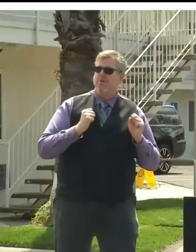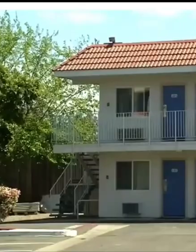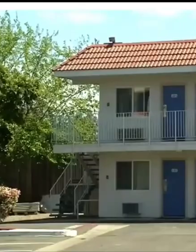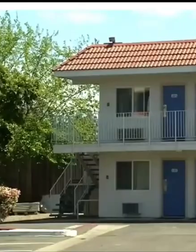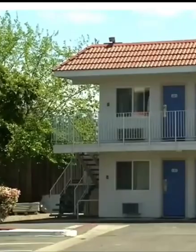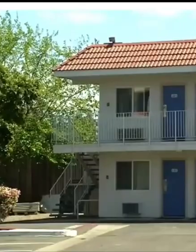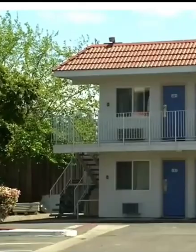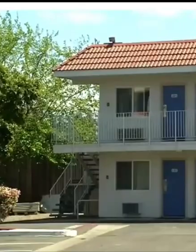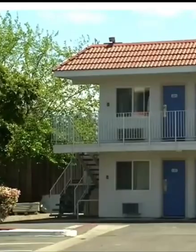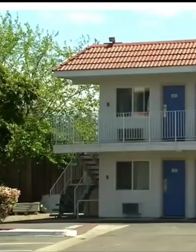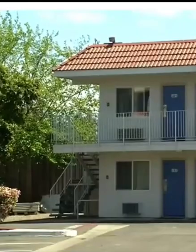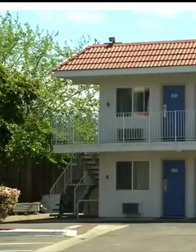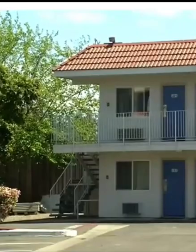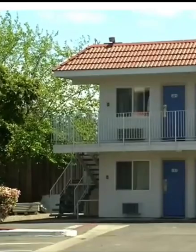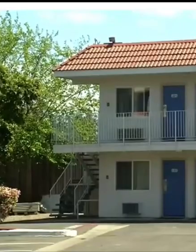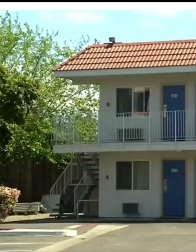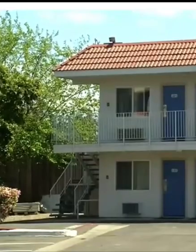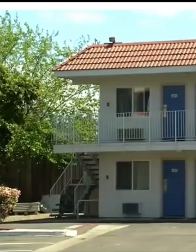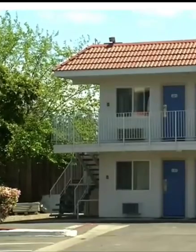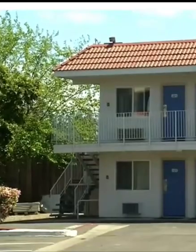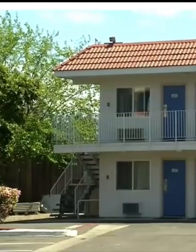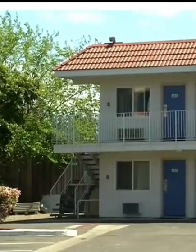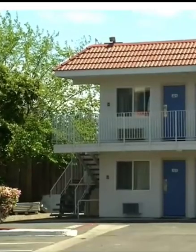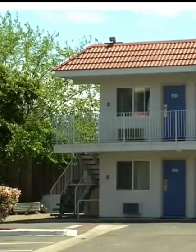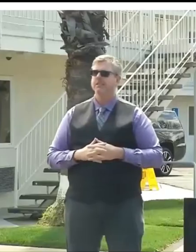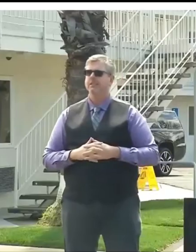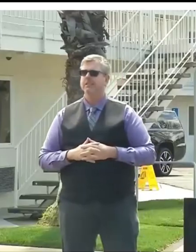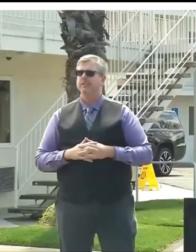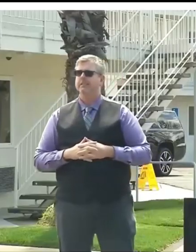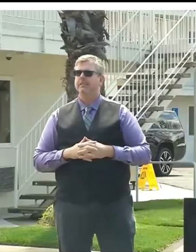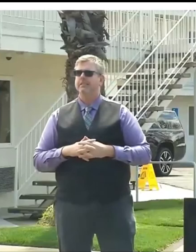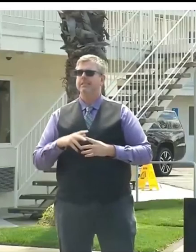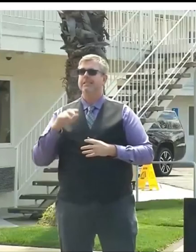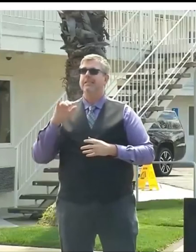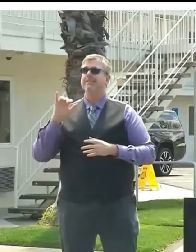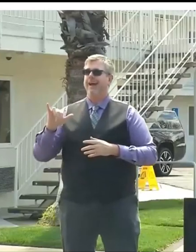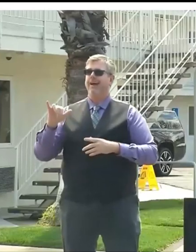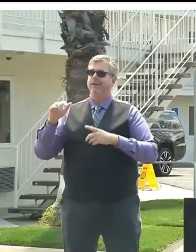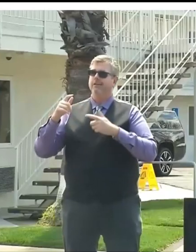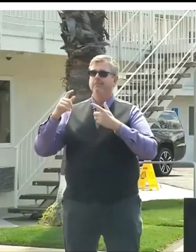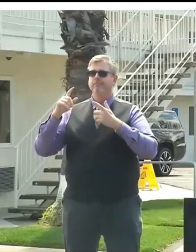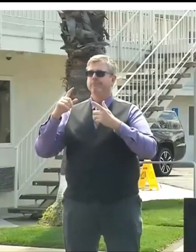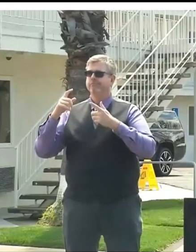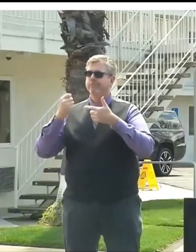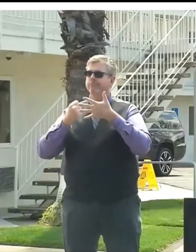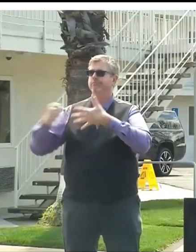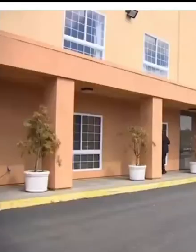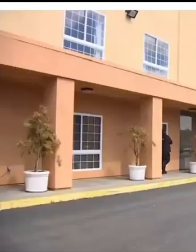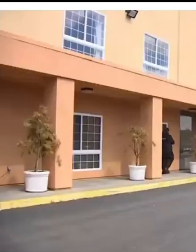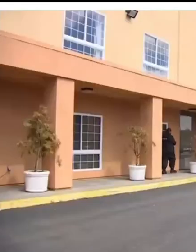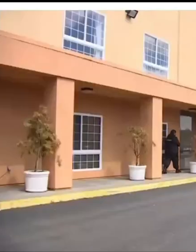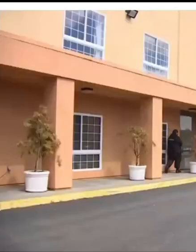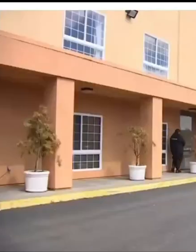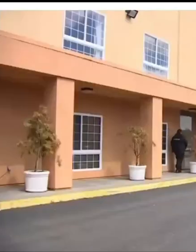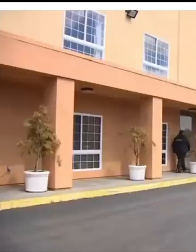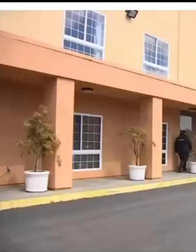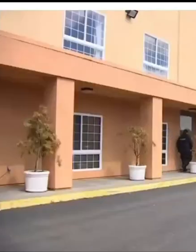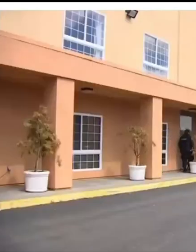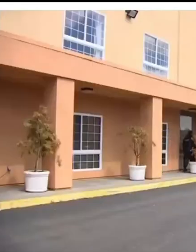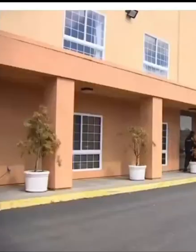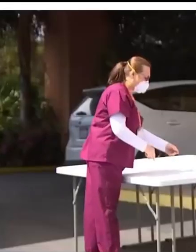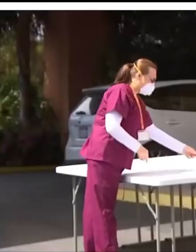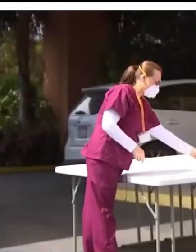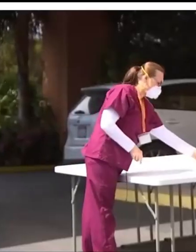is that they don't carry much of the cost getting that 75% reimbursement from FEMA but there have been